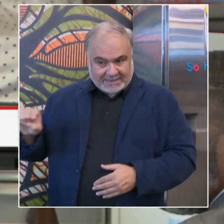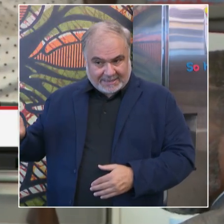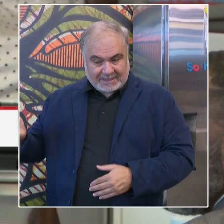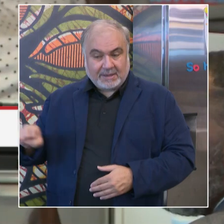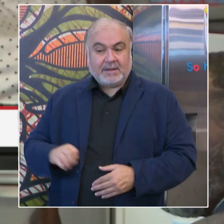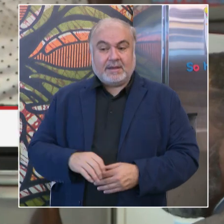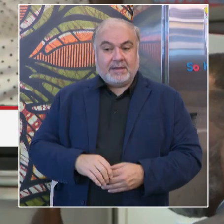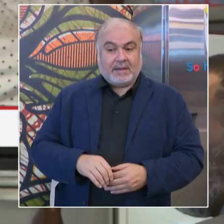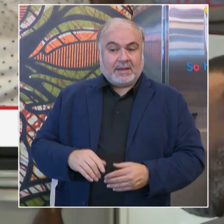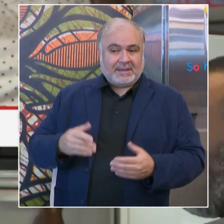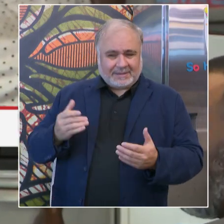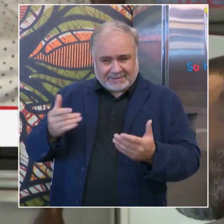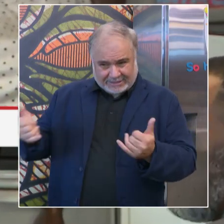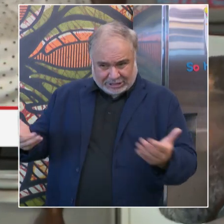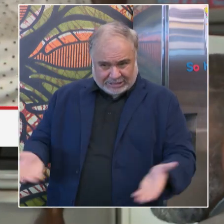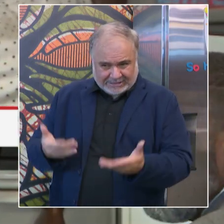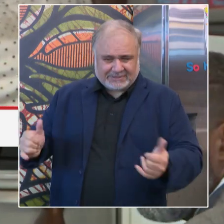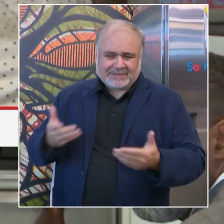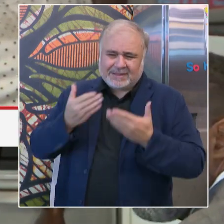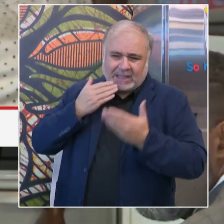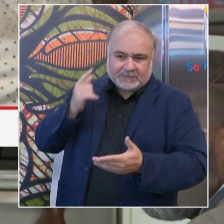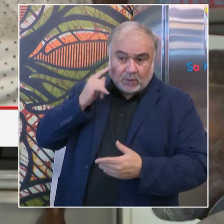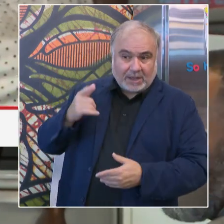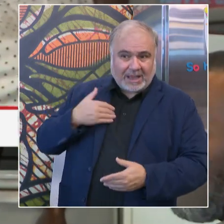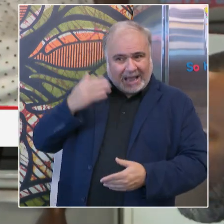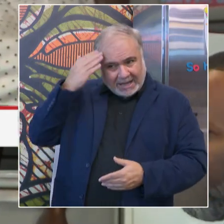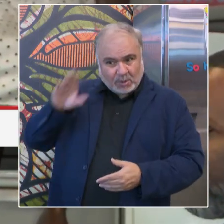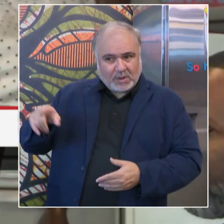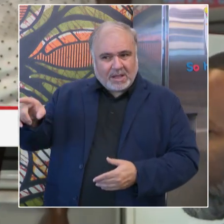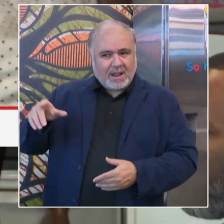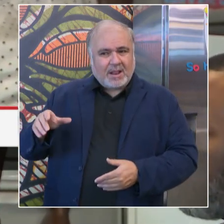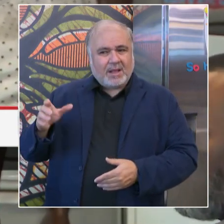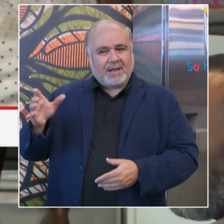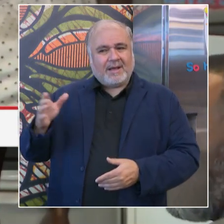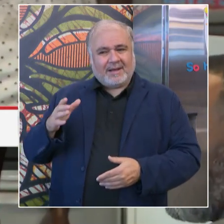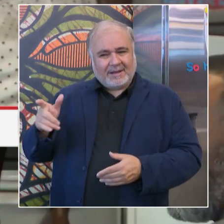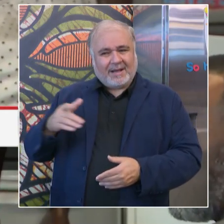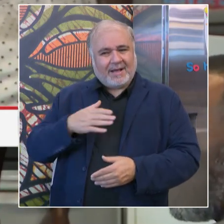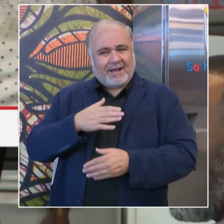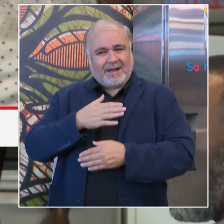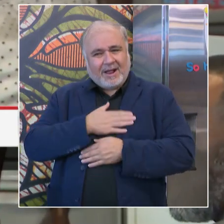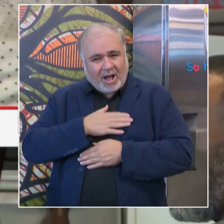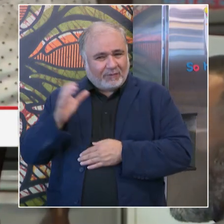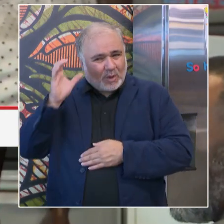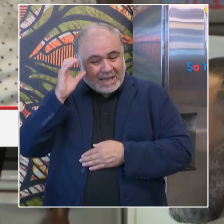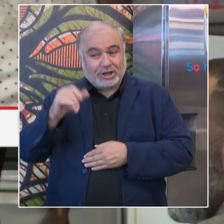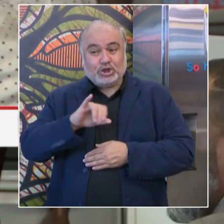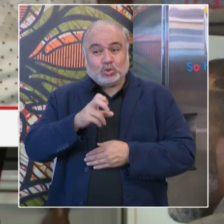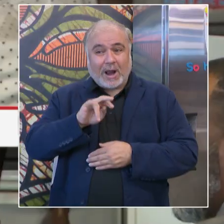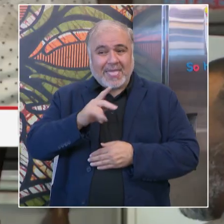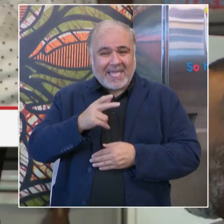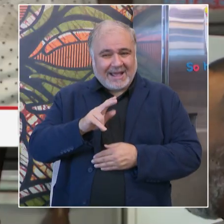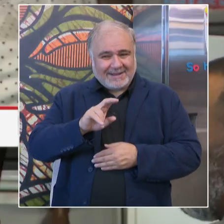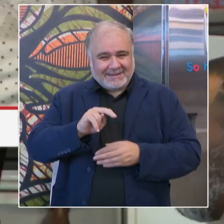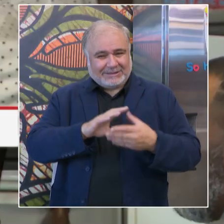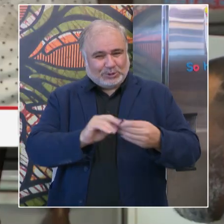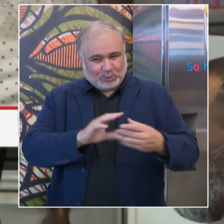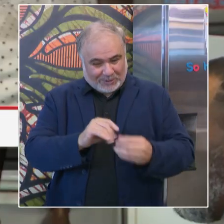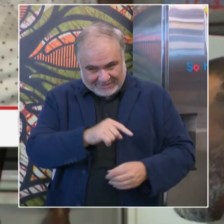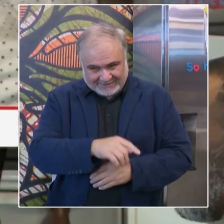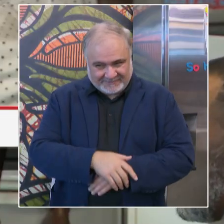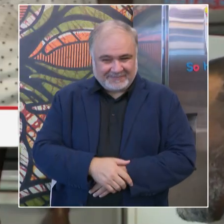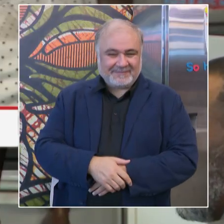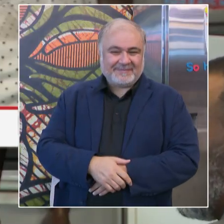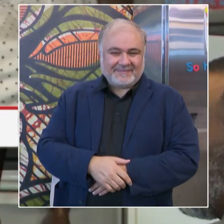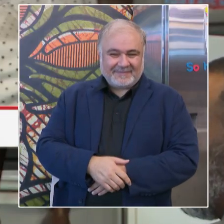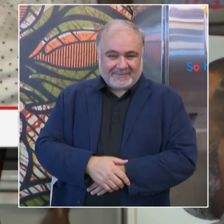Thank you, Chancellor Farabee. I know you loved hearing Jonathan's story from Czech. Employed and in 2 institutions